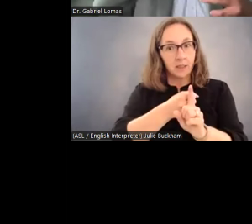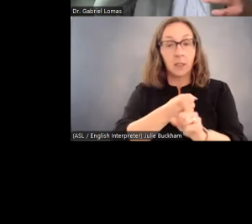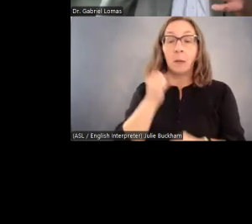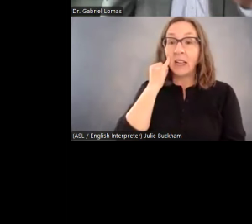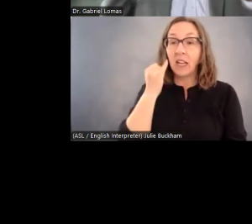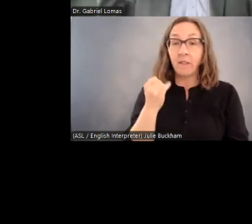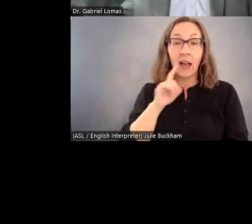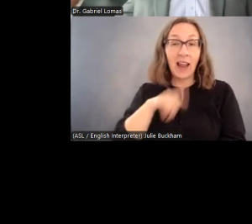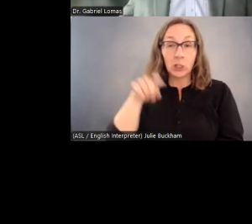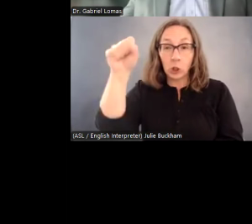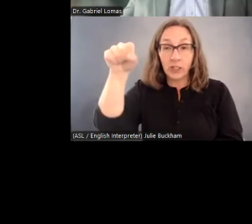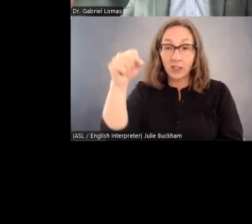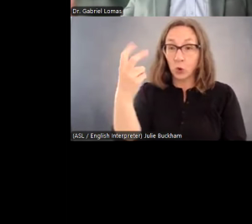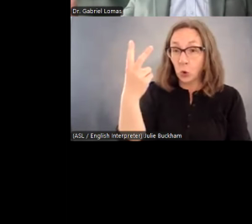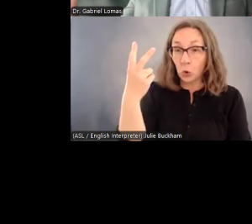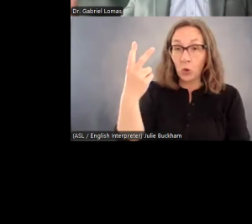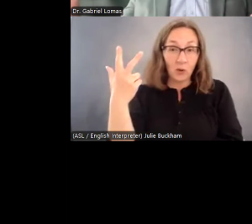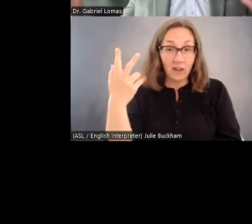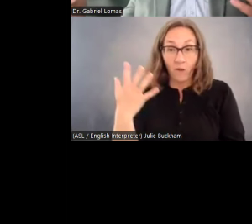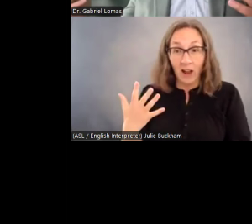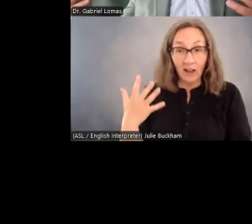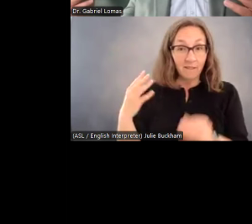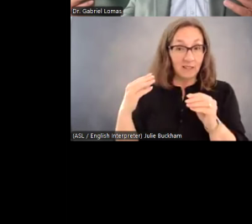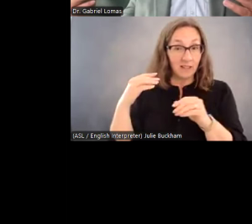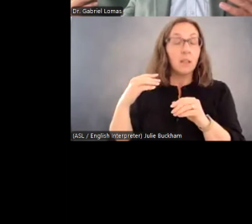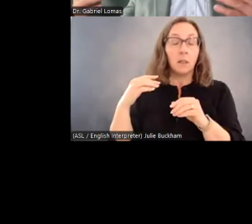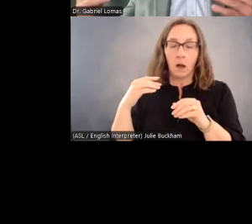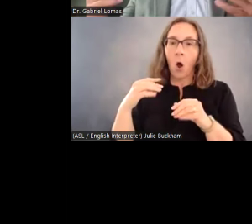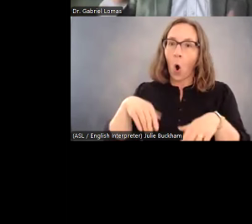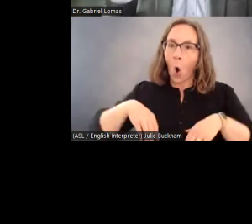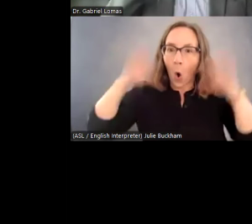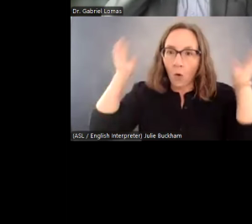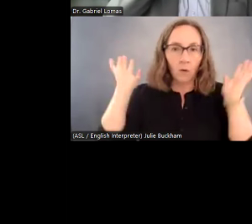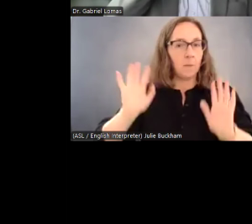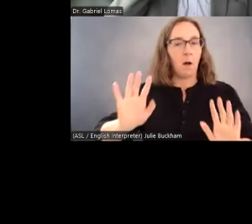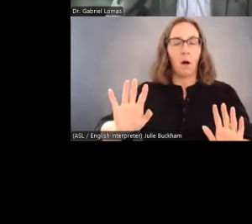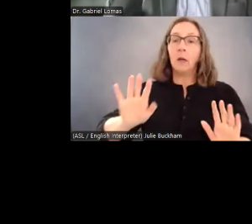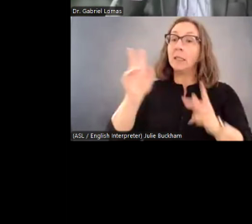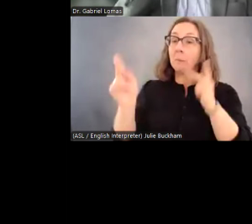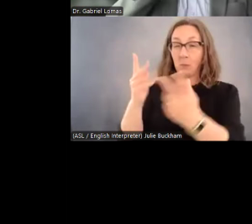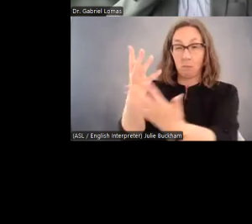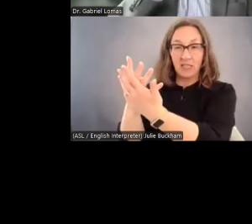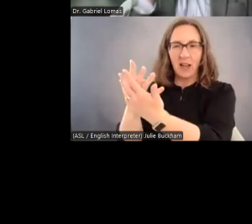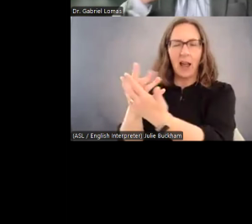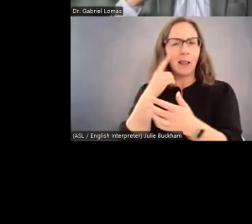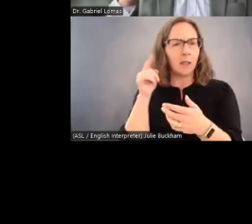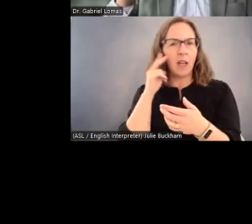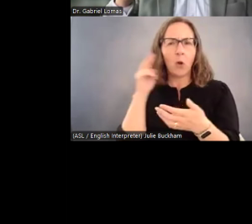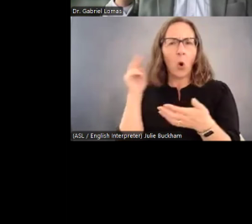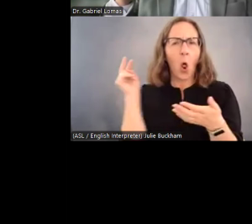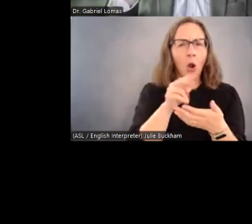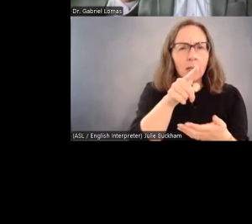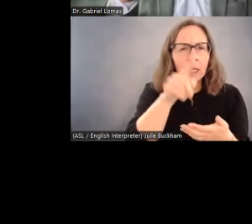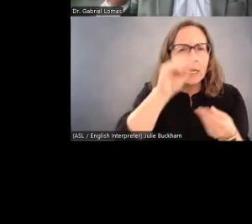five, like it became overwhelming. Like we could see that people in prison, I think something like, okay, if you look at the bullet point number